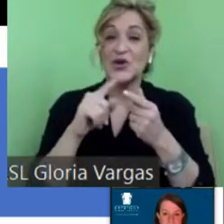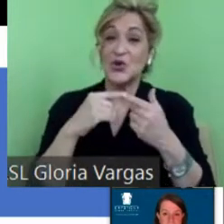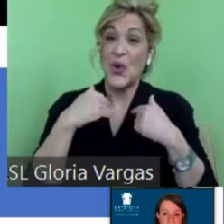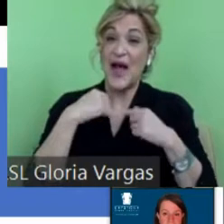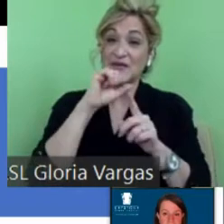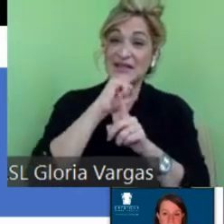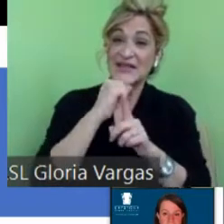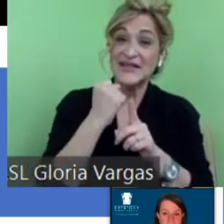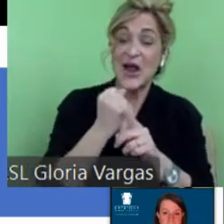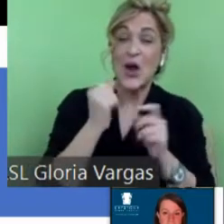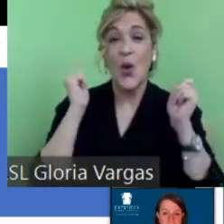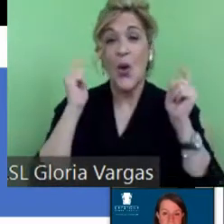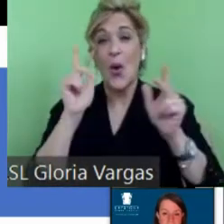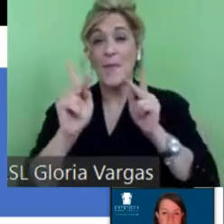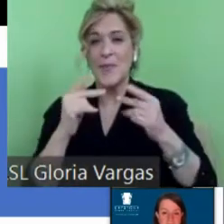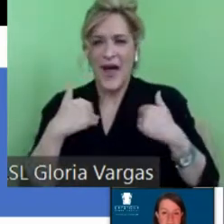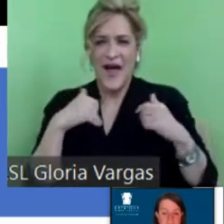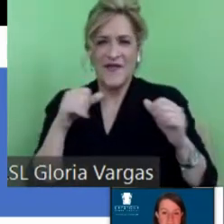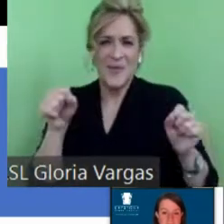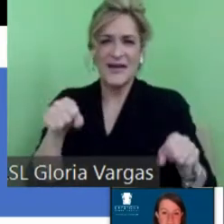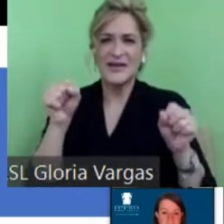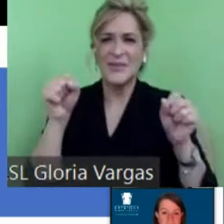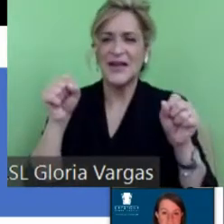possibilities and potential and all matter.